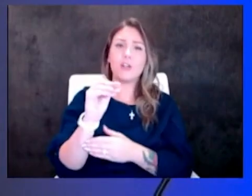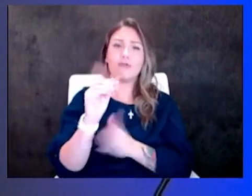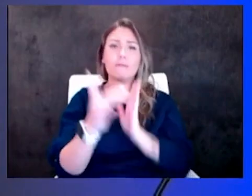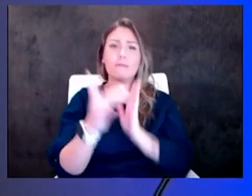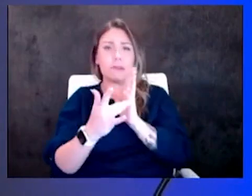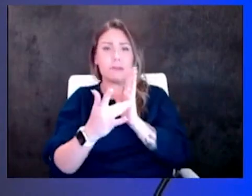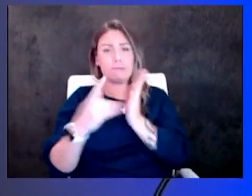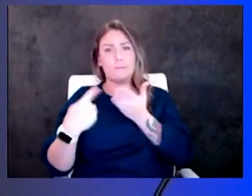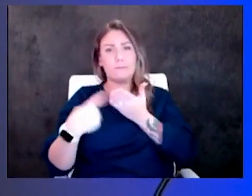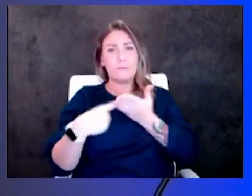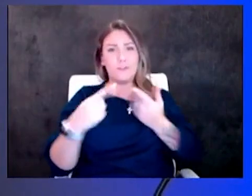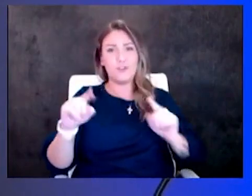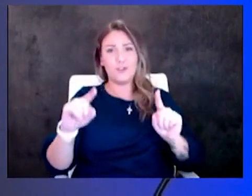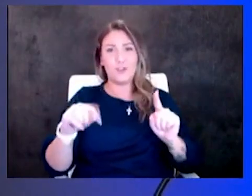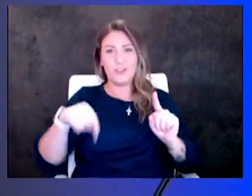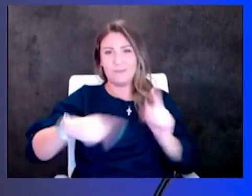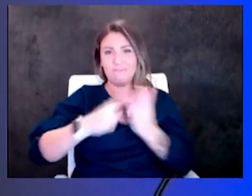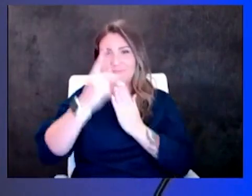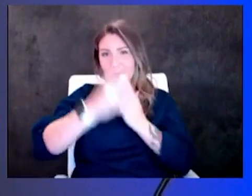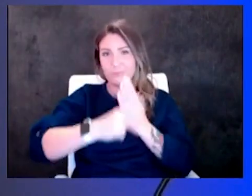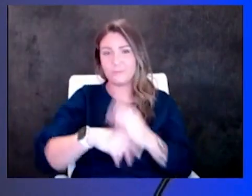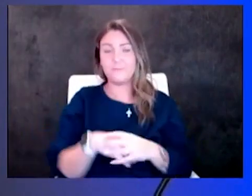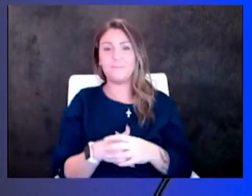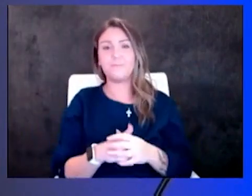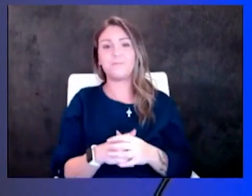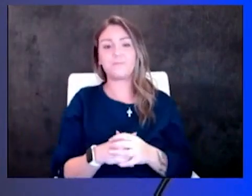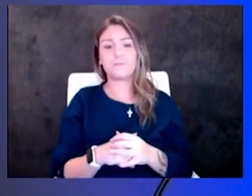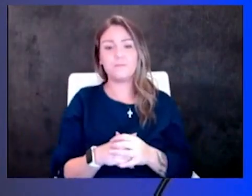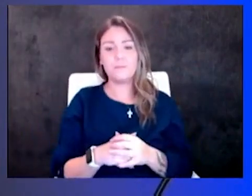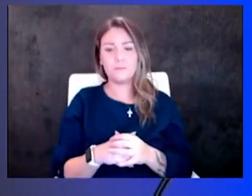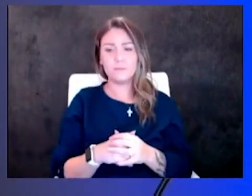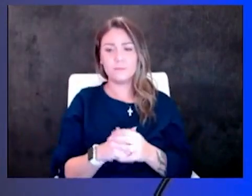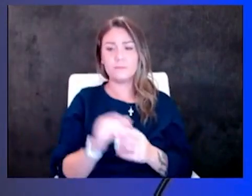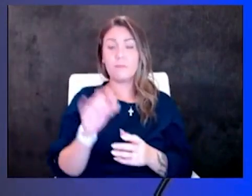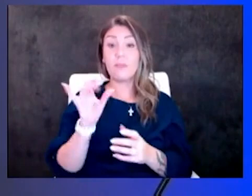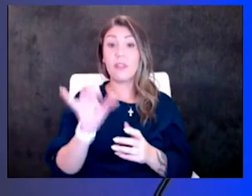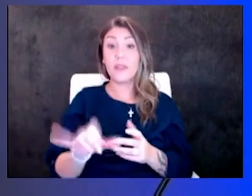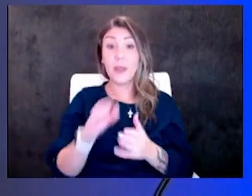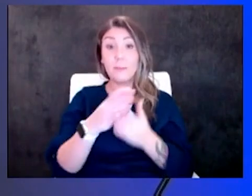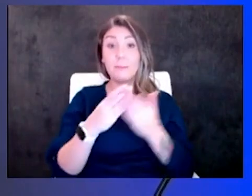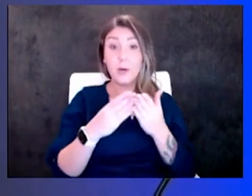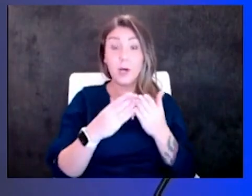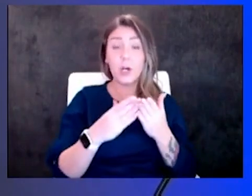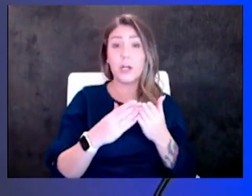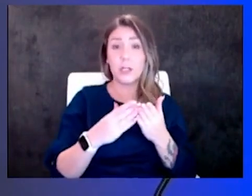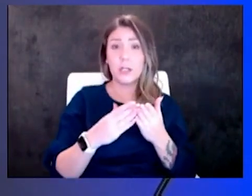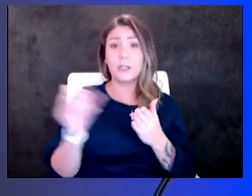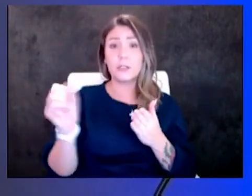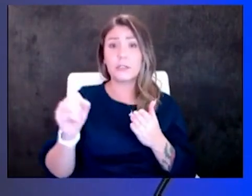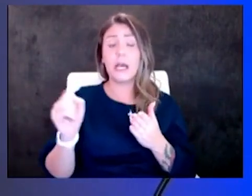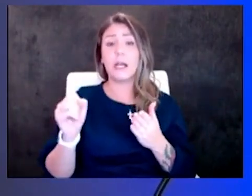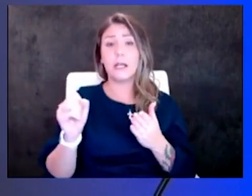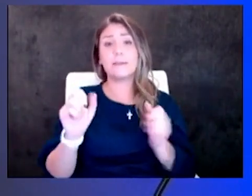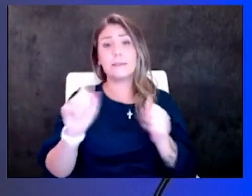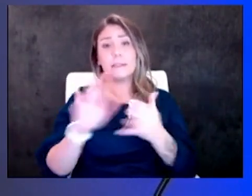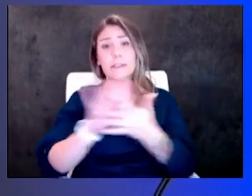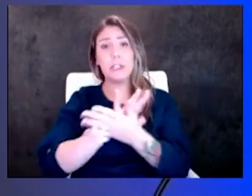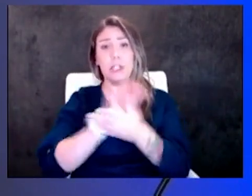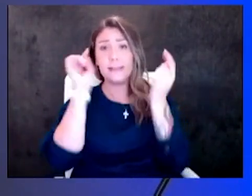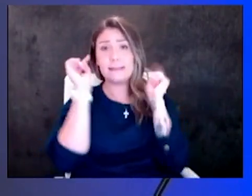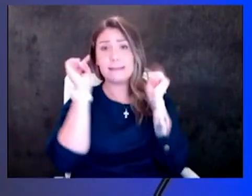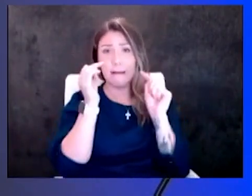today. That particular entity, it definitely does lead to headaches, by the way, and we